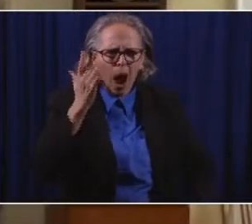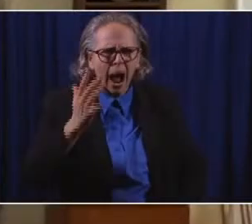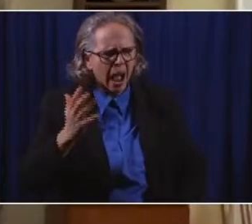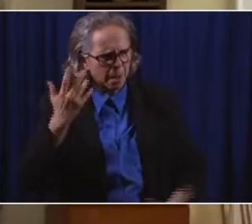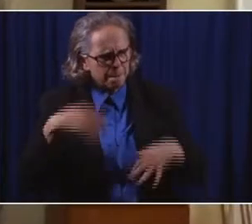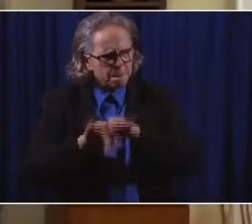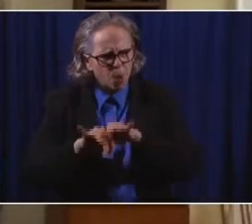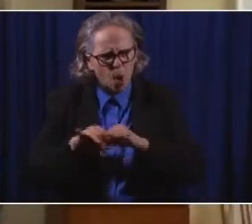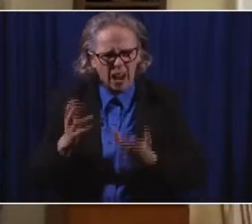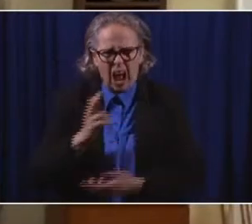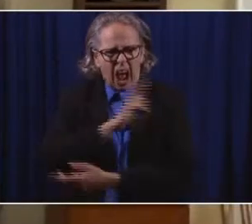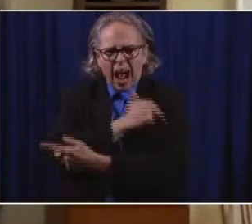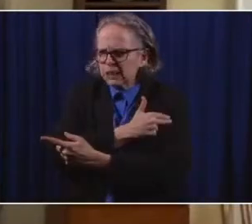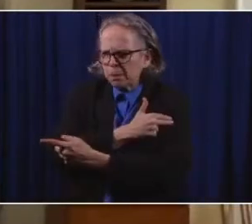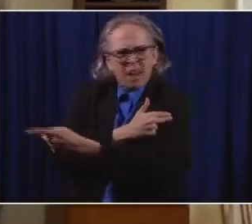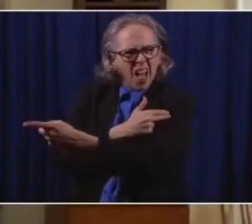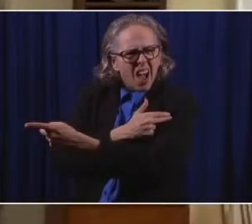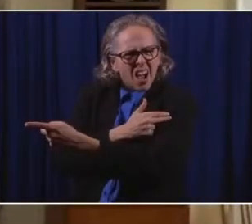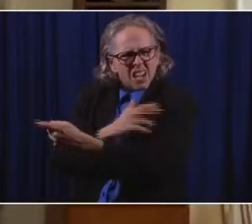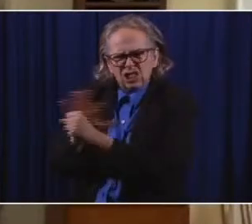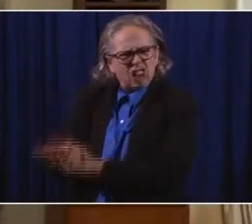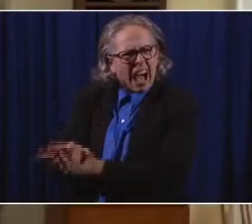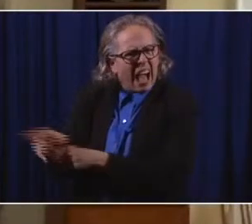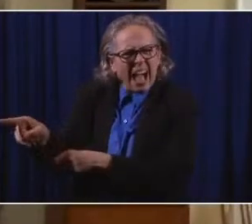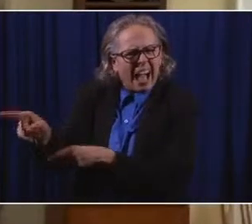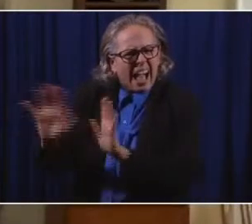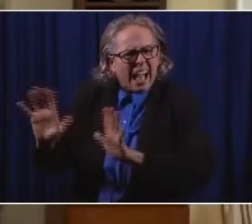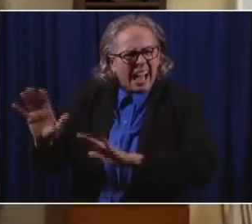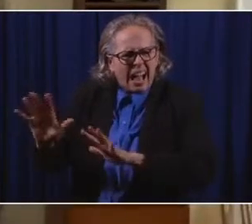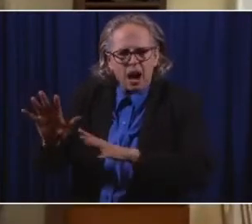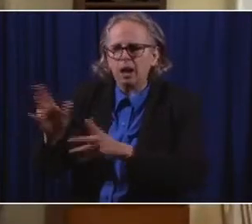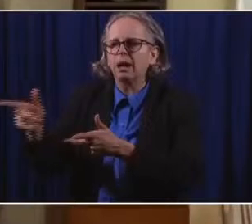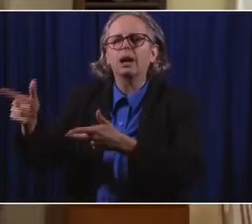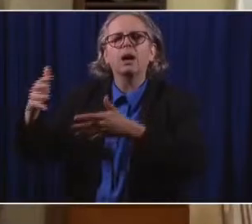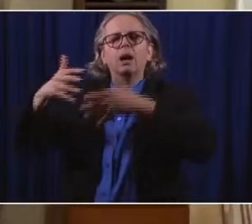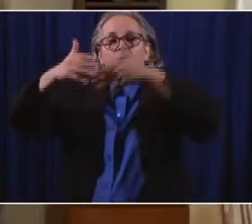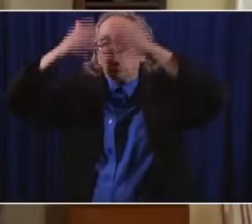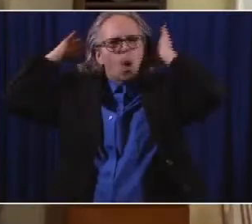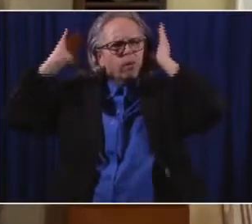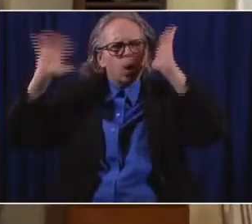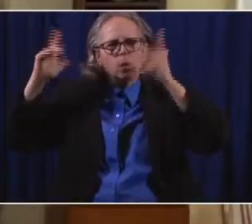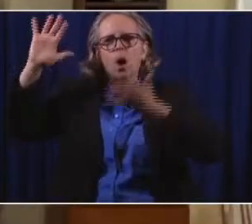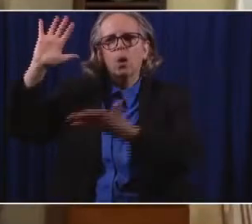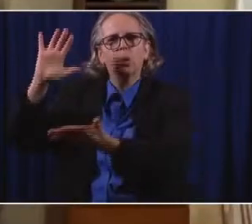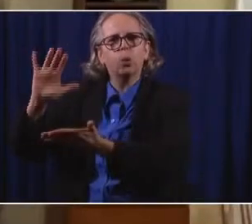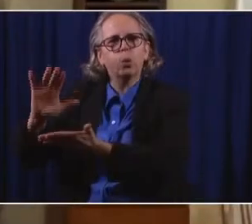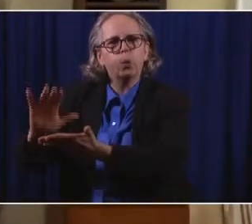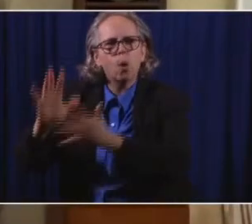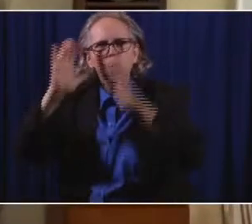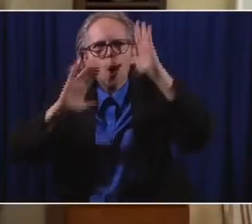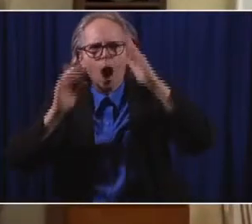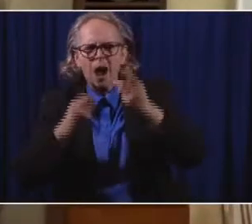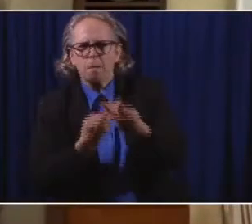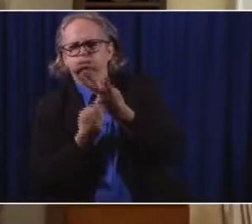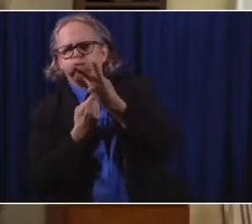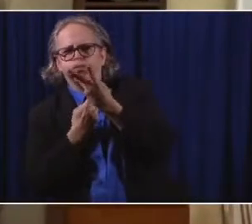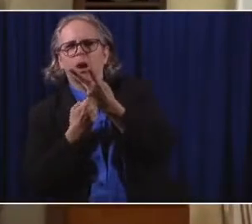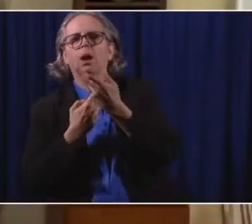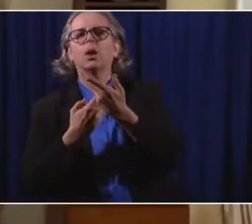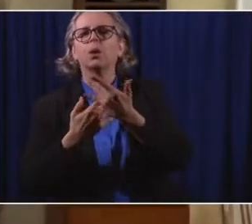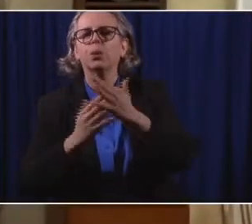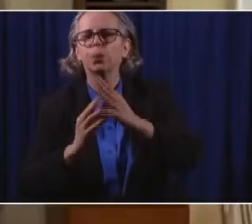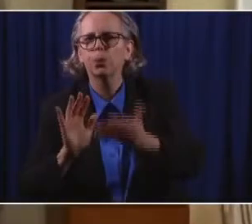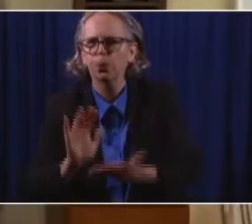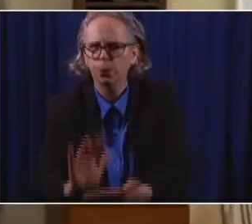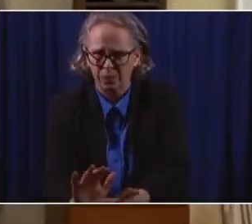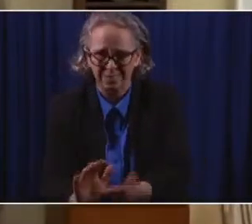deaths down. It's really as simple as that. Our goal in the state should be to get every county should